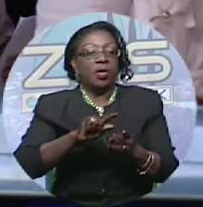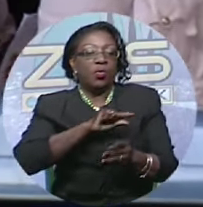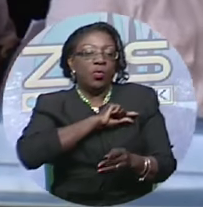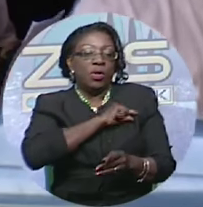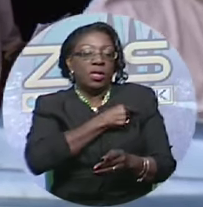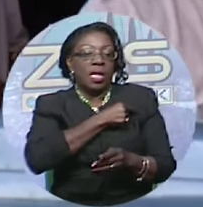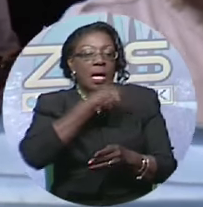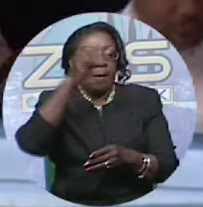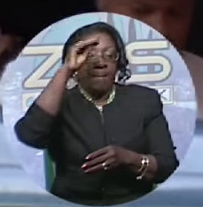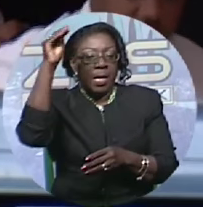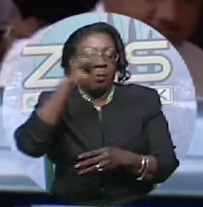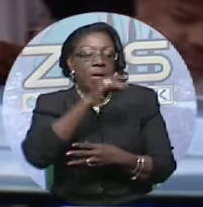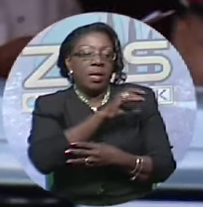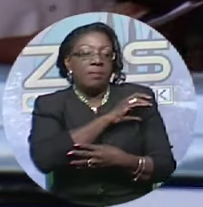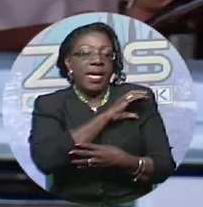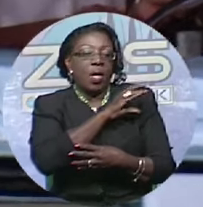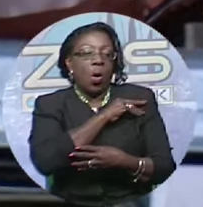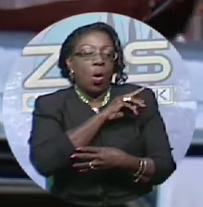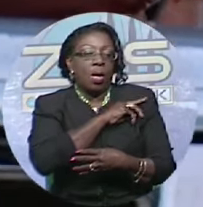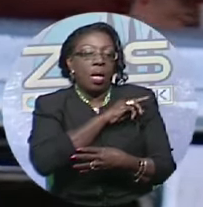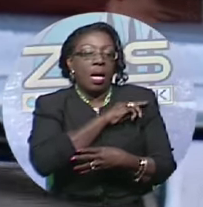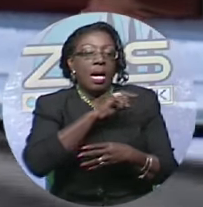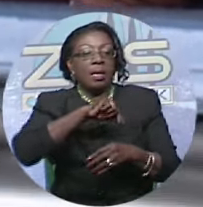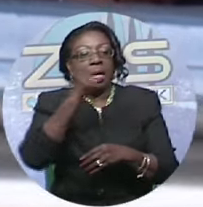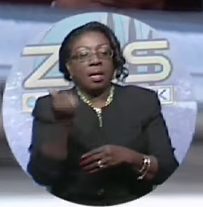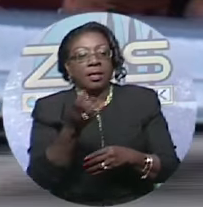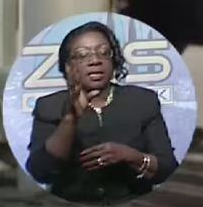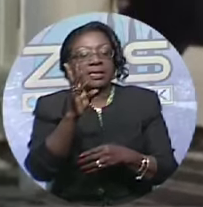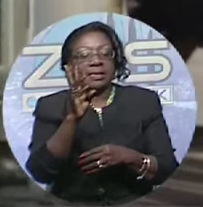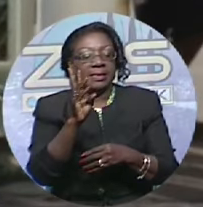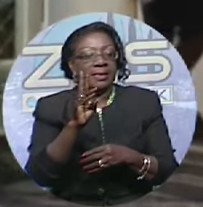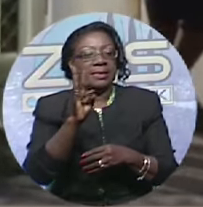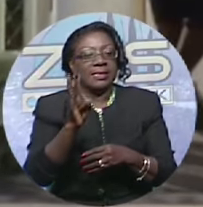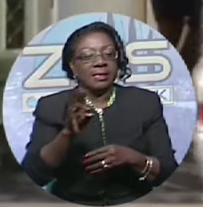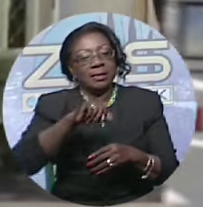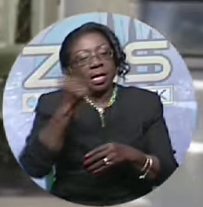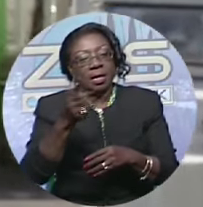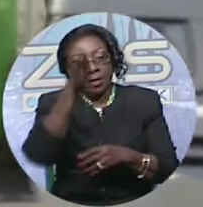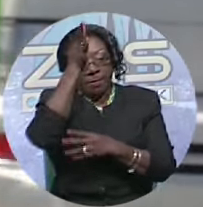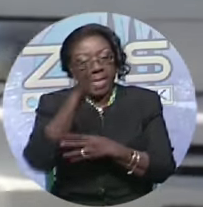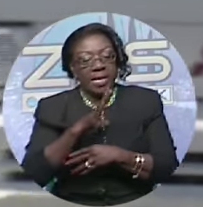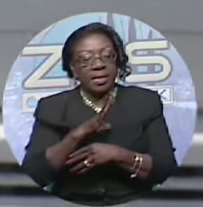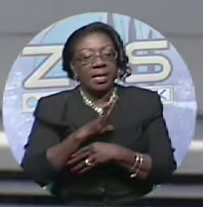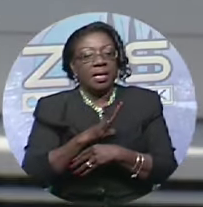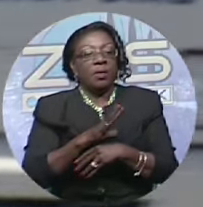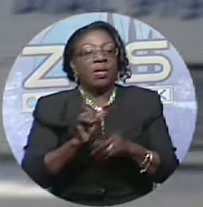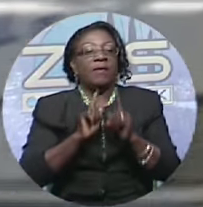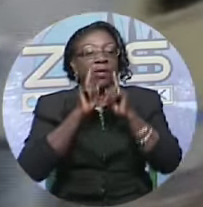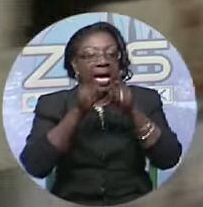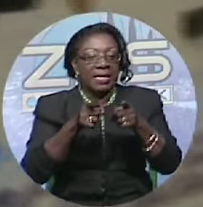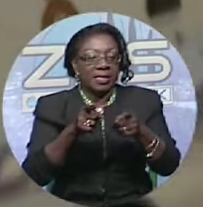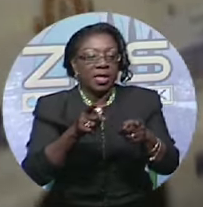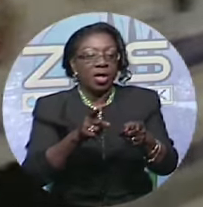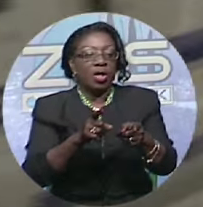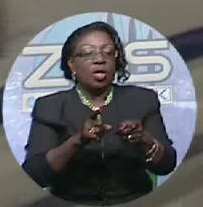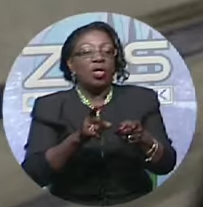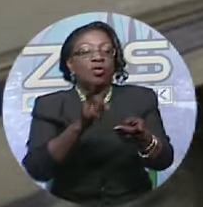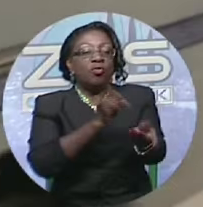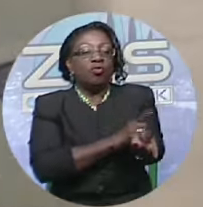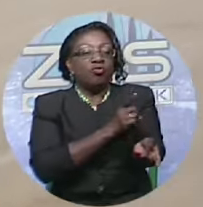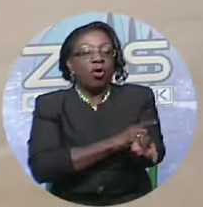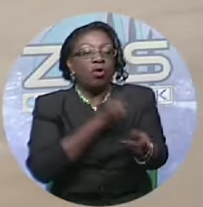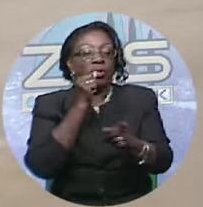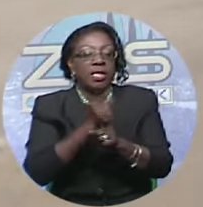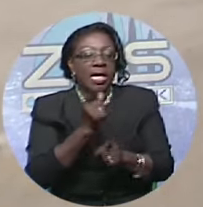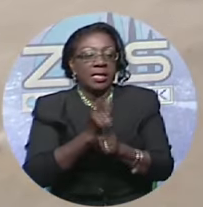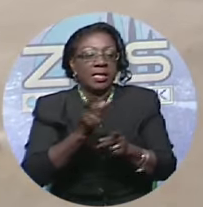accomplices will face a U.S. jury on February 8th to answer to drug trafficking charges. Maycock, along with Carl Benson